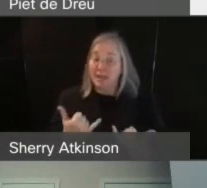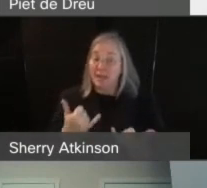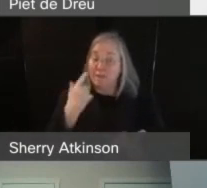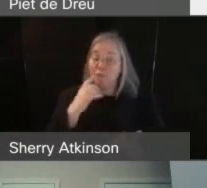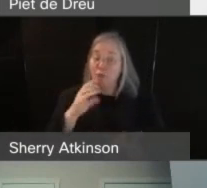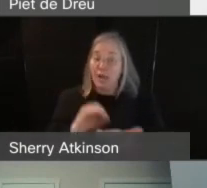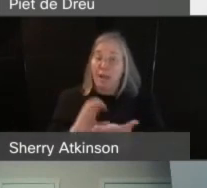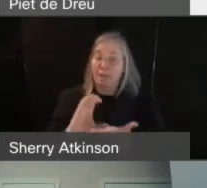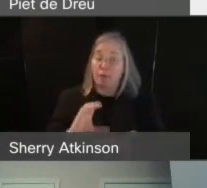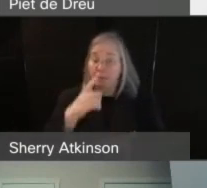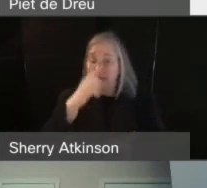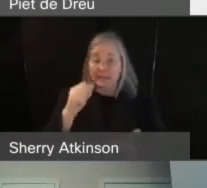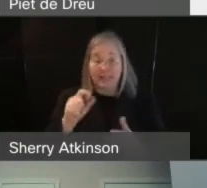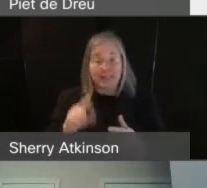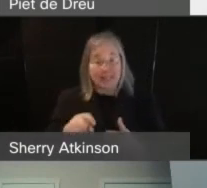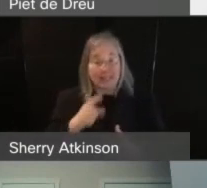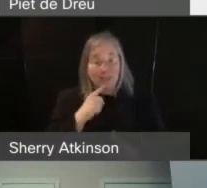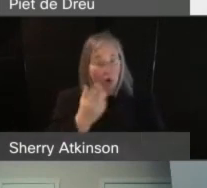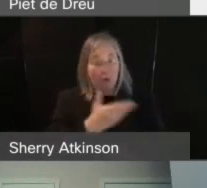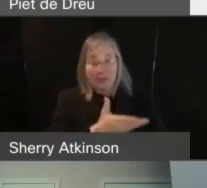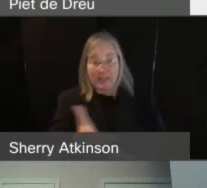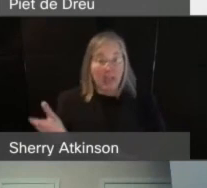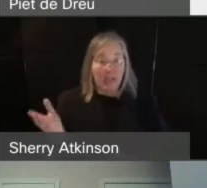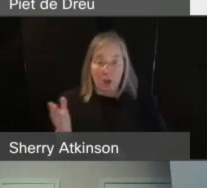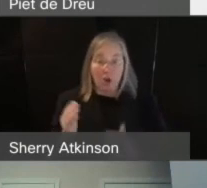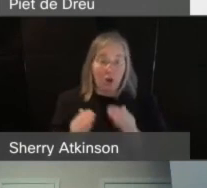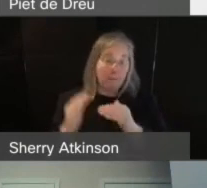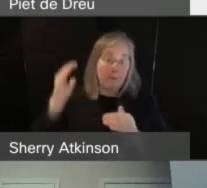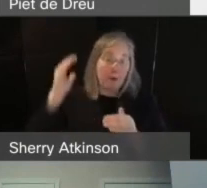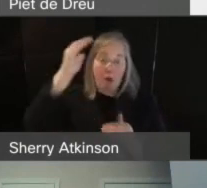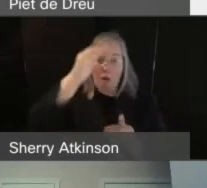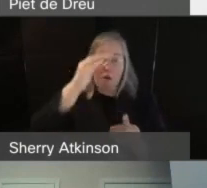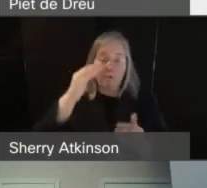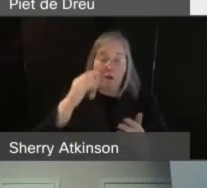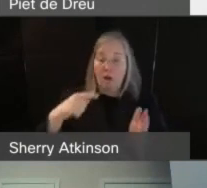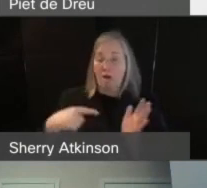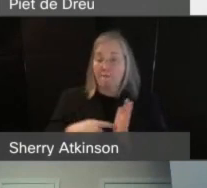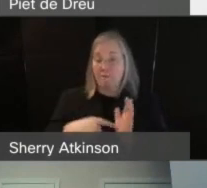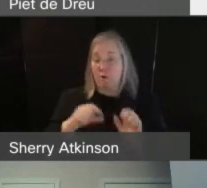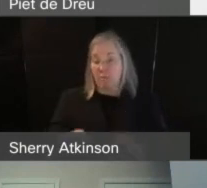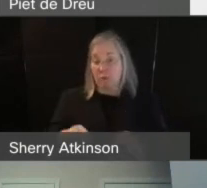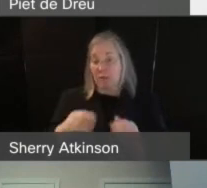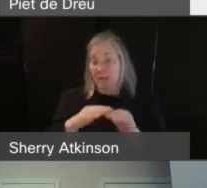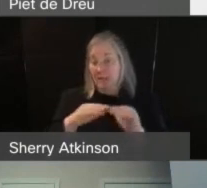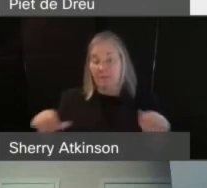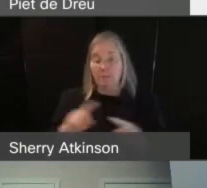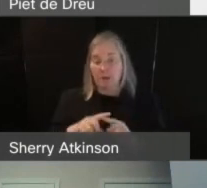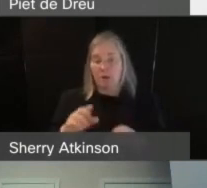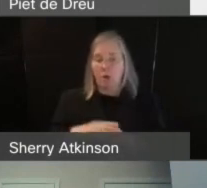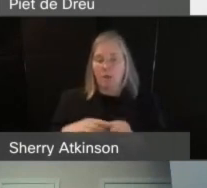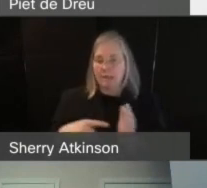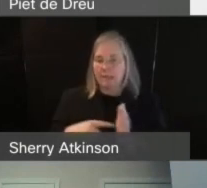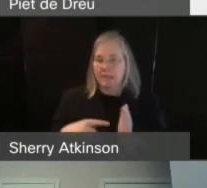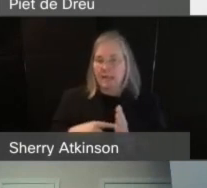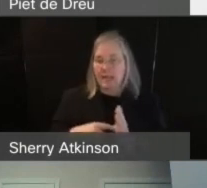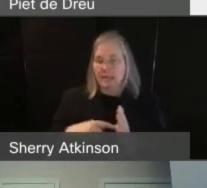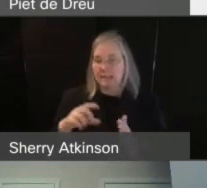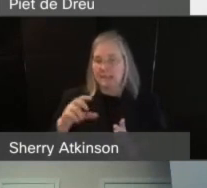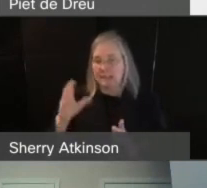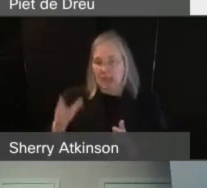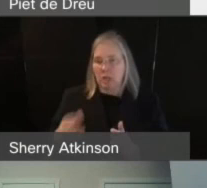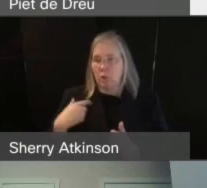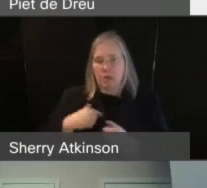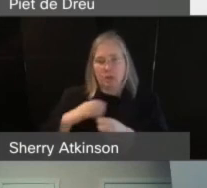the needs are there way above affordable level, but on the debt side we are stressed so much. All